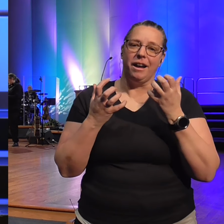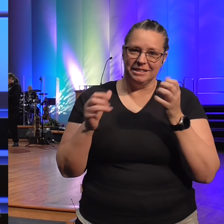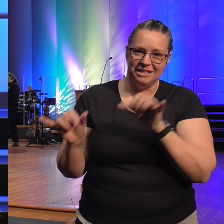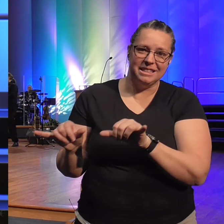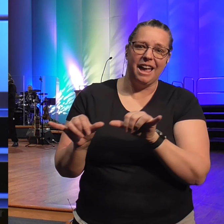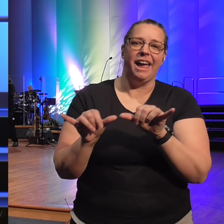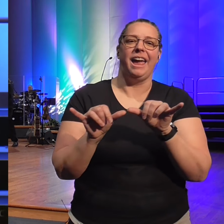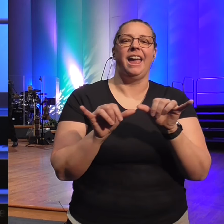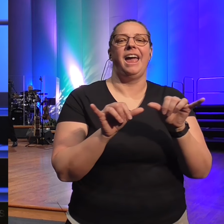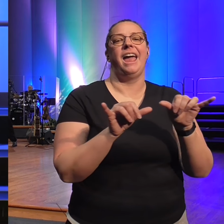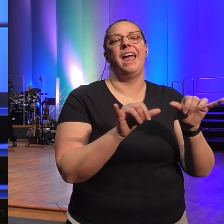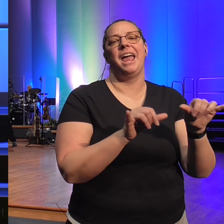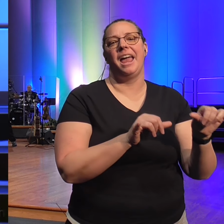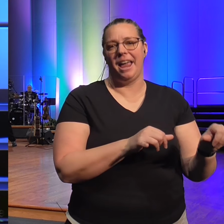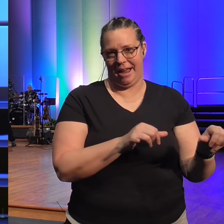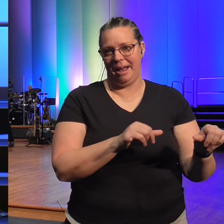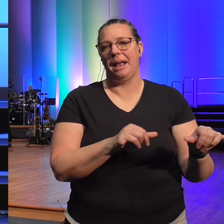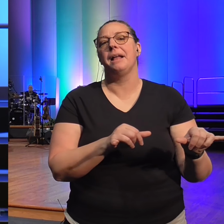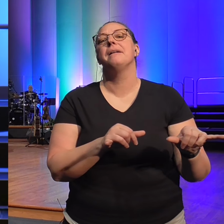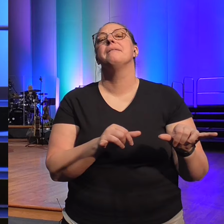too. Yeah,